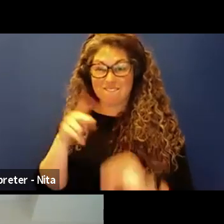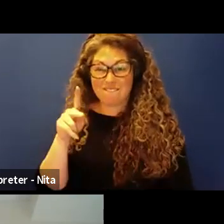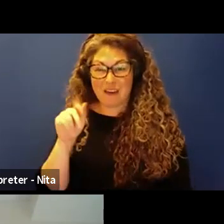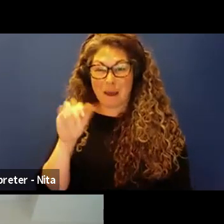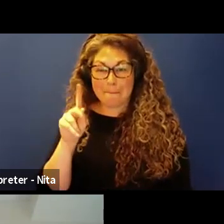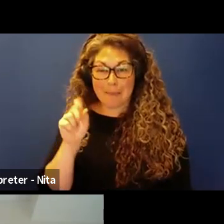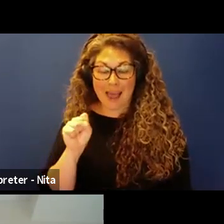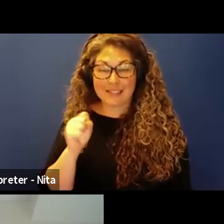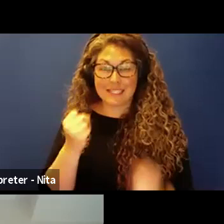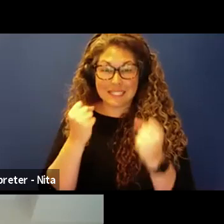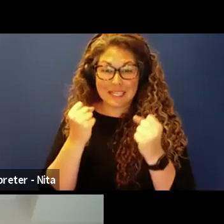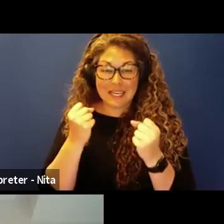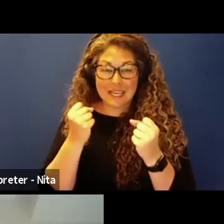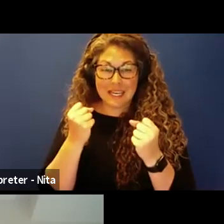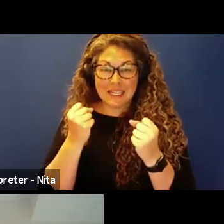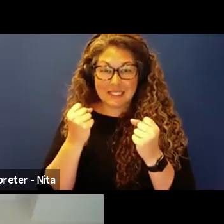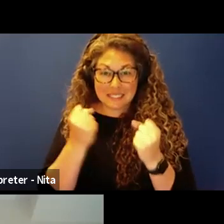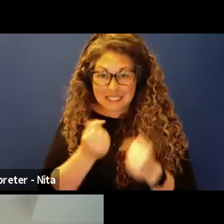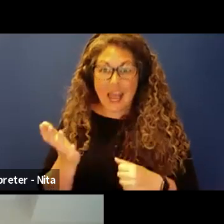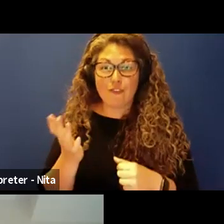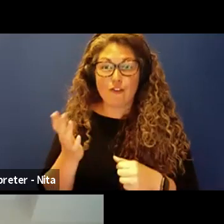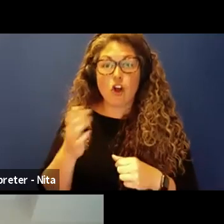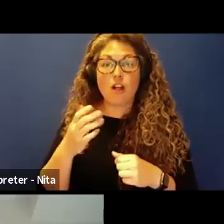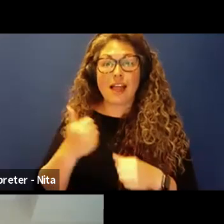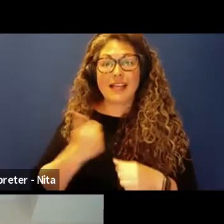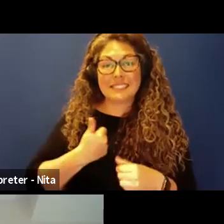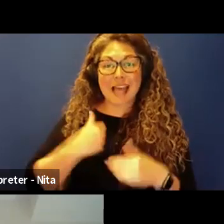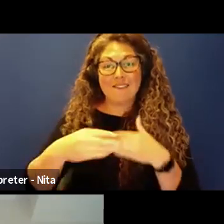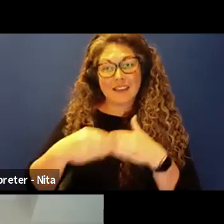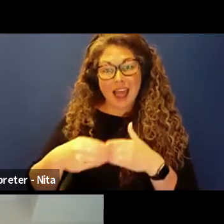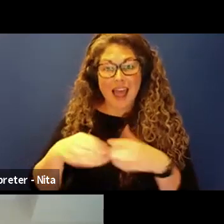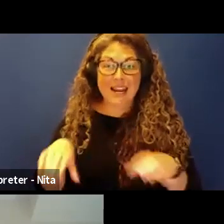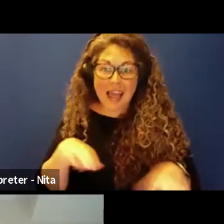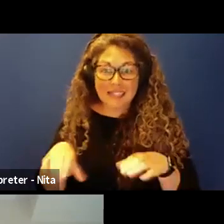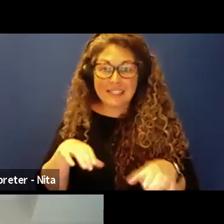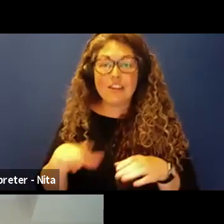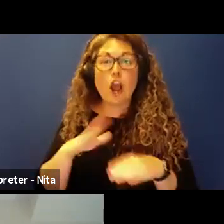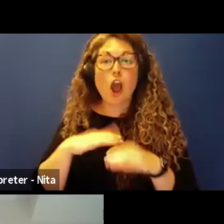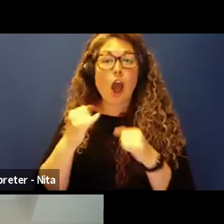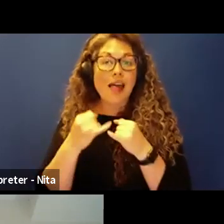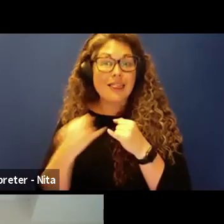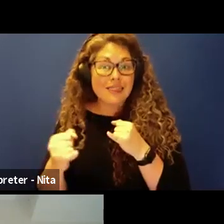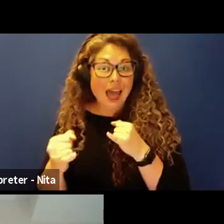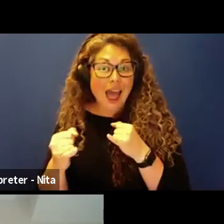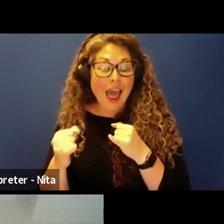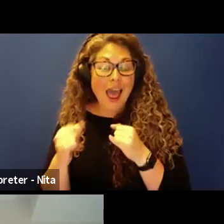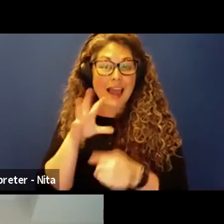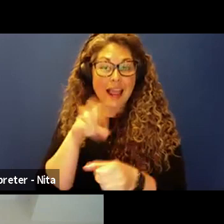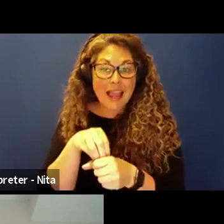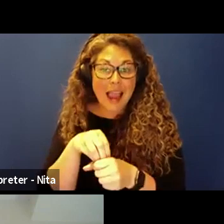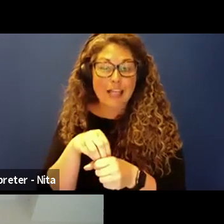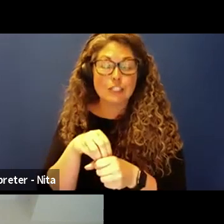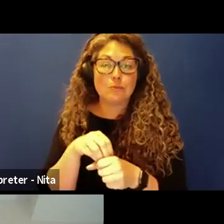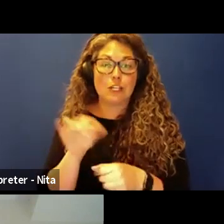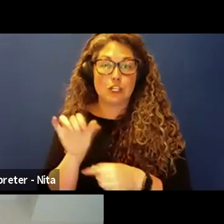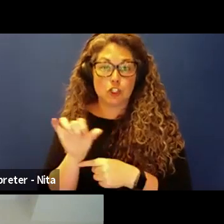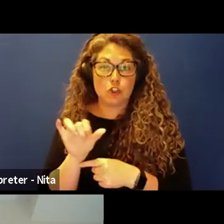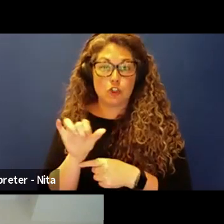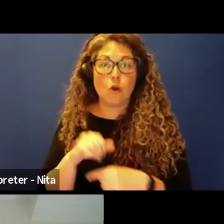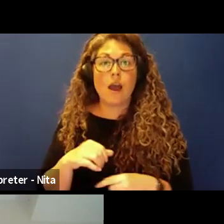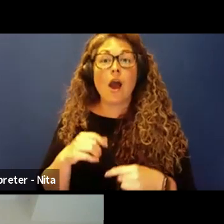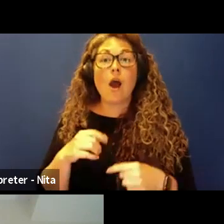activities, limited online engagement, and digital content. Fun and Sun Camp, if we enter phase